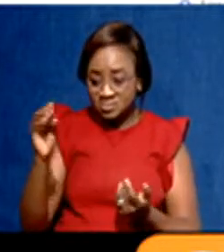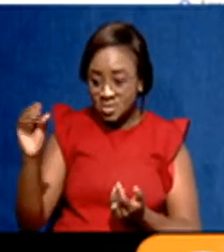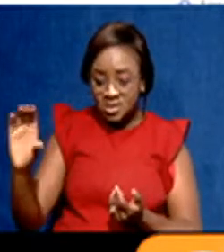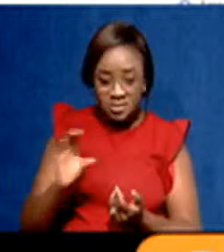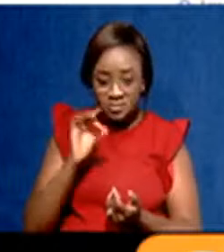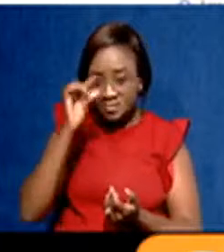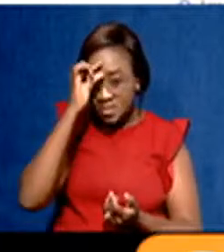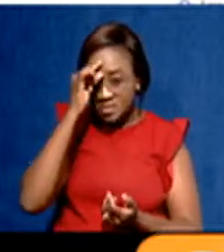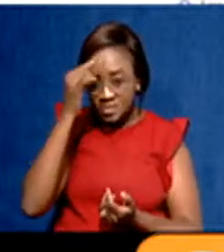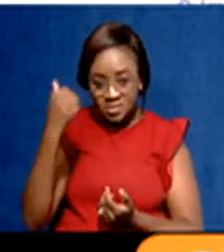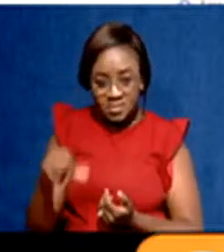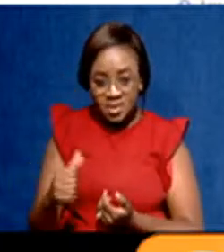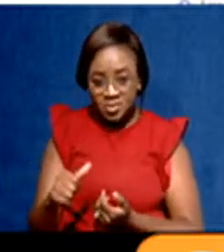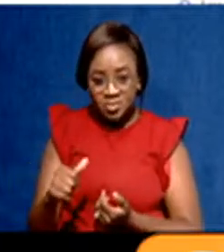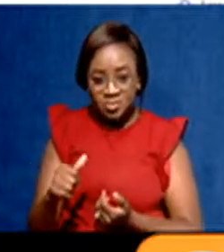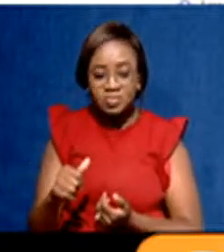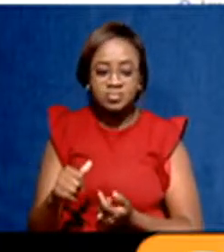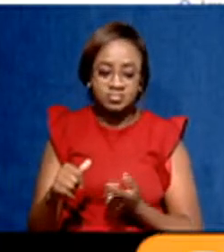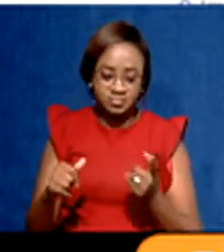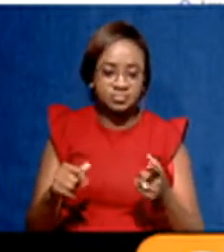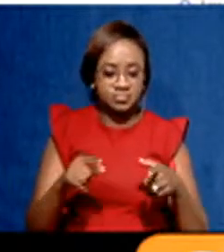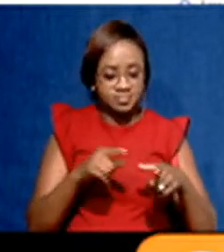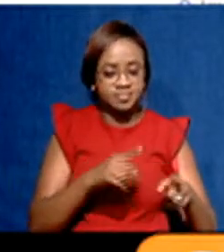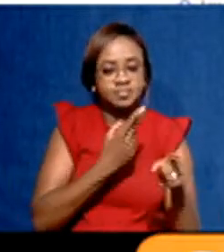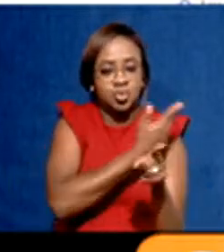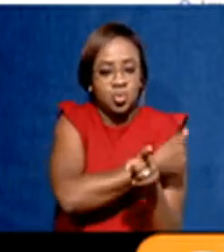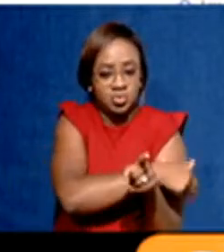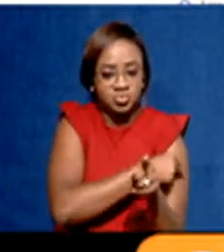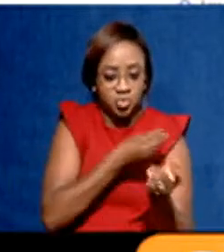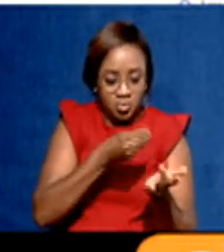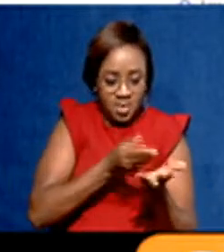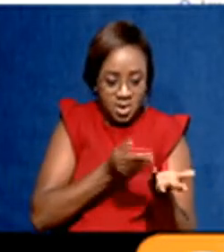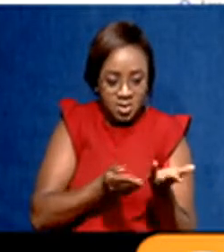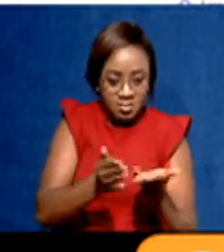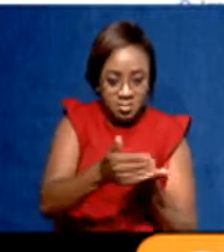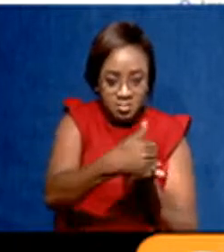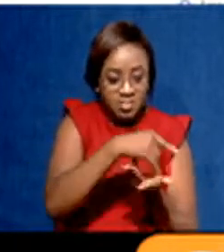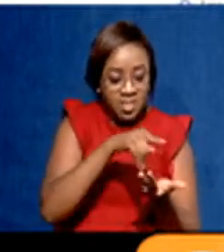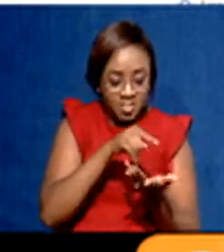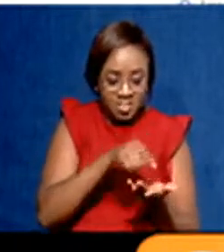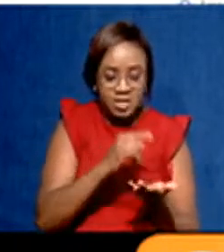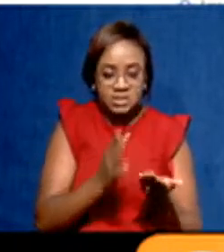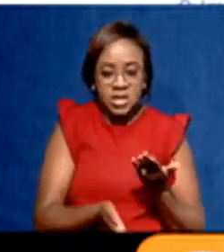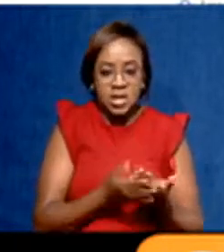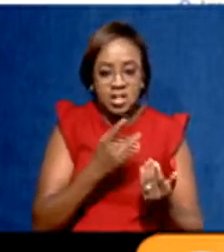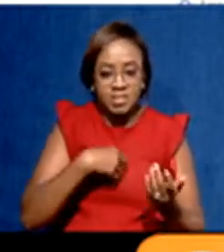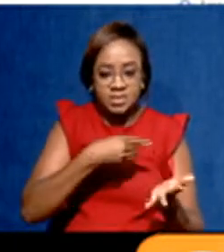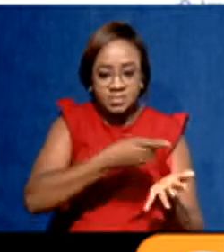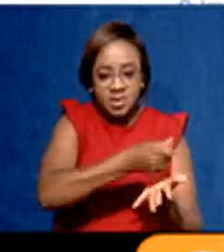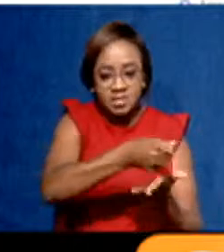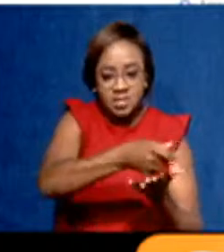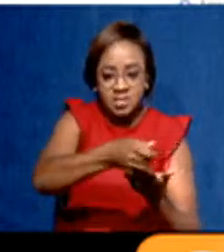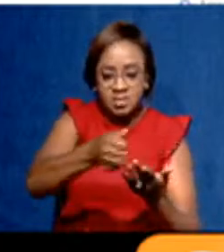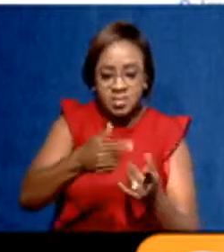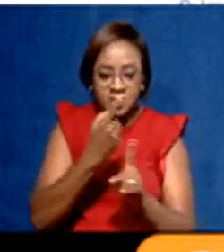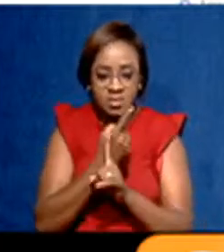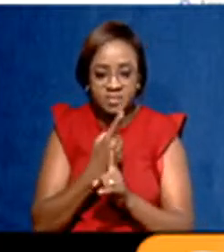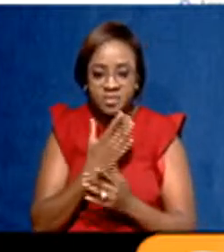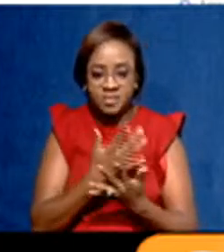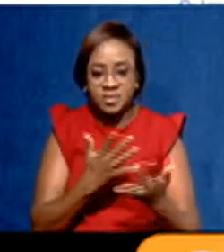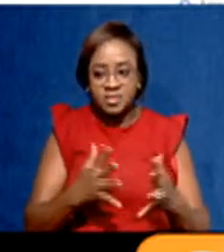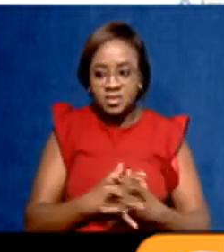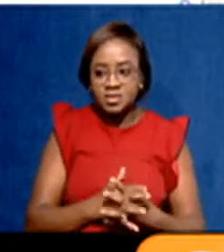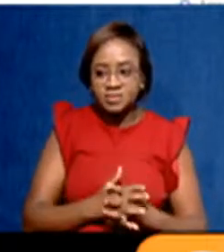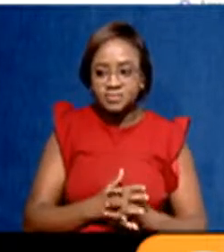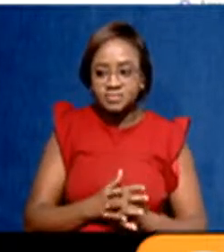release? So the revenue in the hospitals at times helps us to mitigate exchequer delays. Governor, I have to